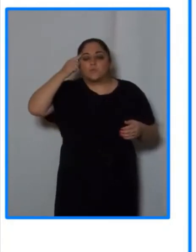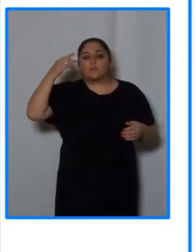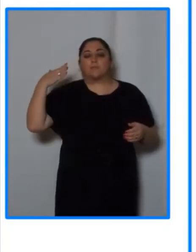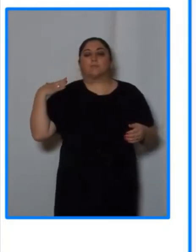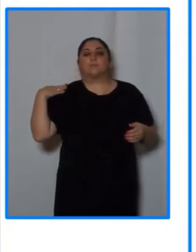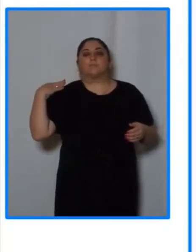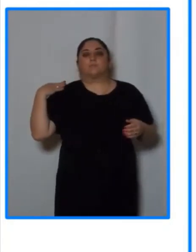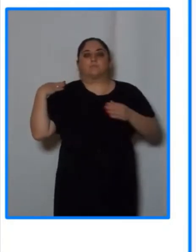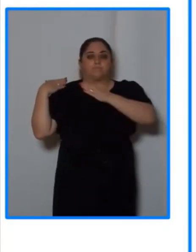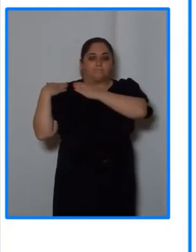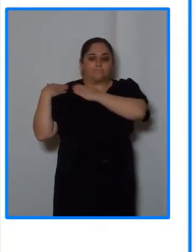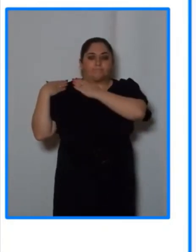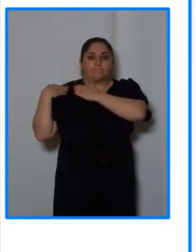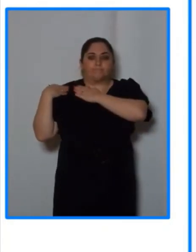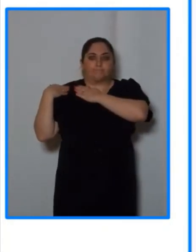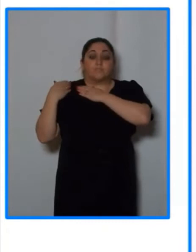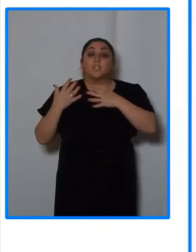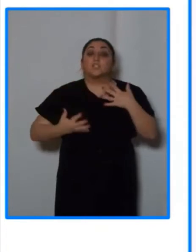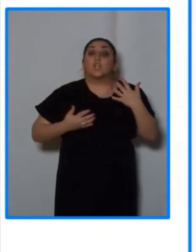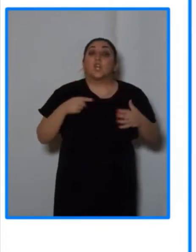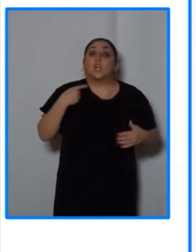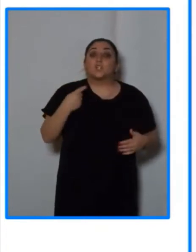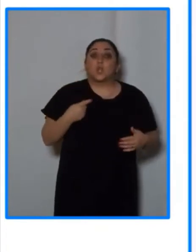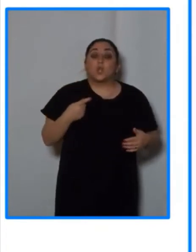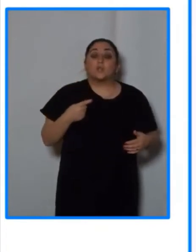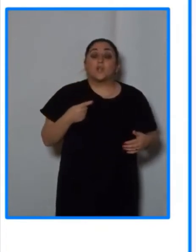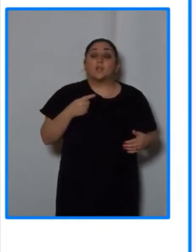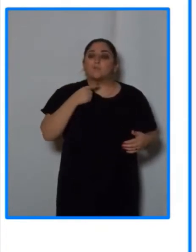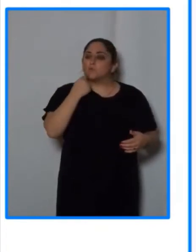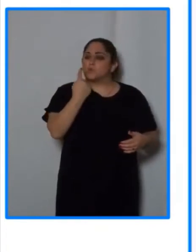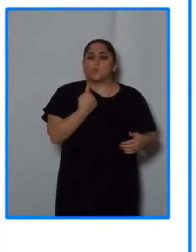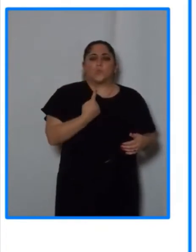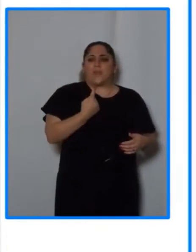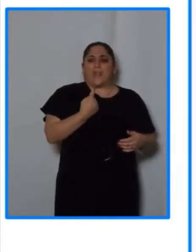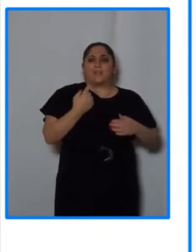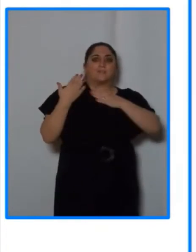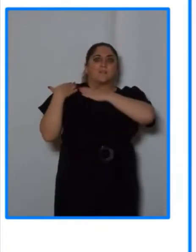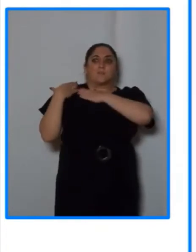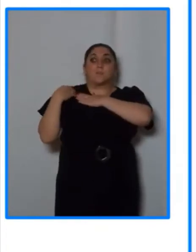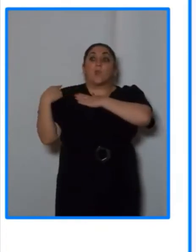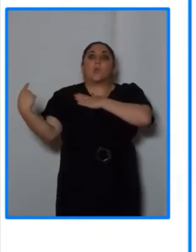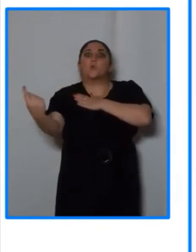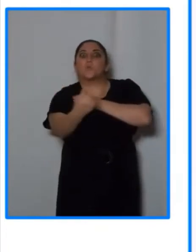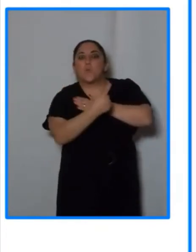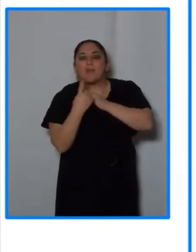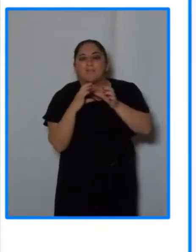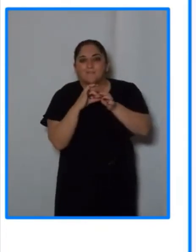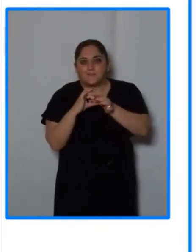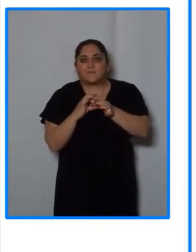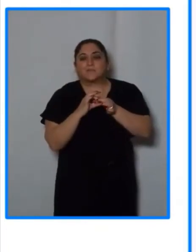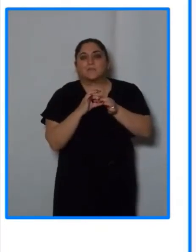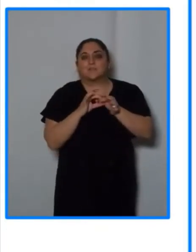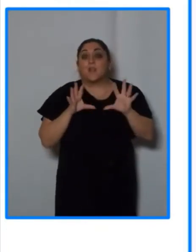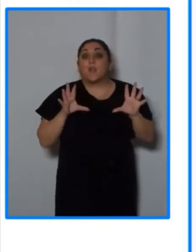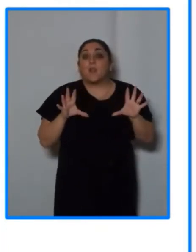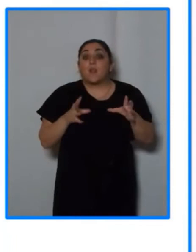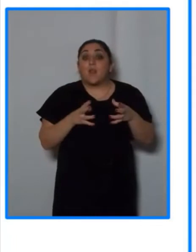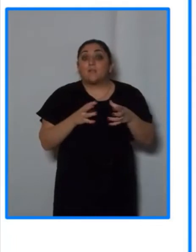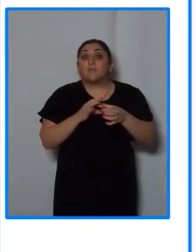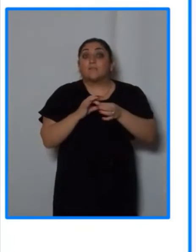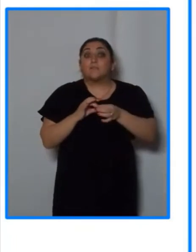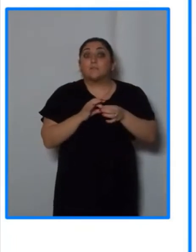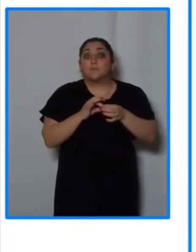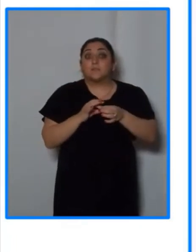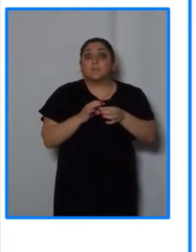important step. And secondly, if everyone is responsible, nobody is responsible, which is why we advocate that organizations should appoint someone to